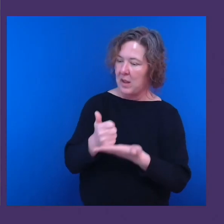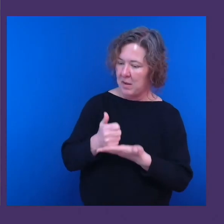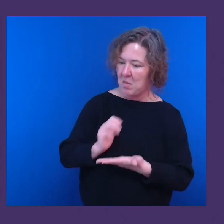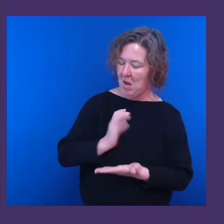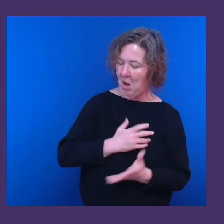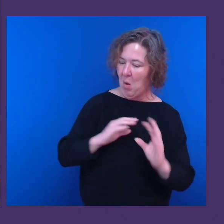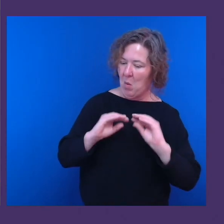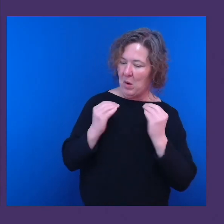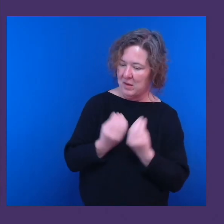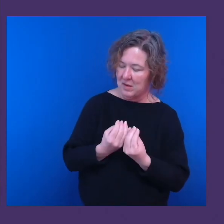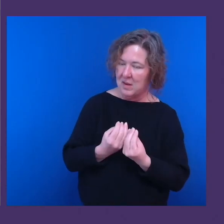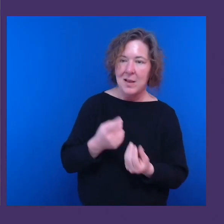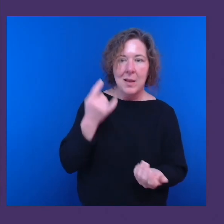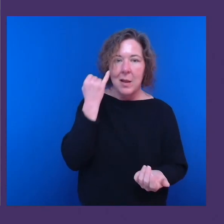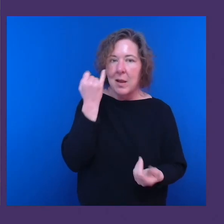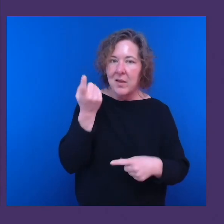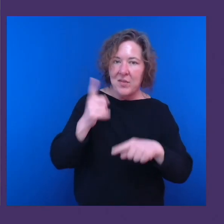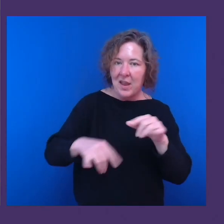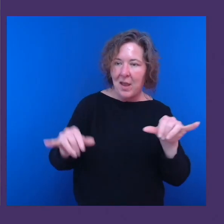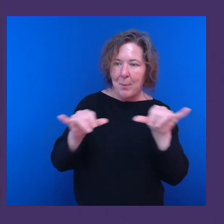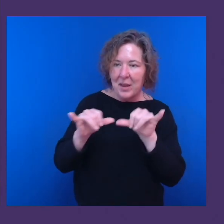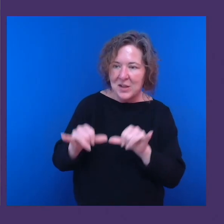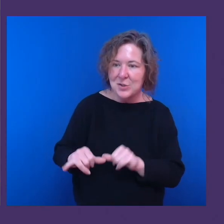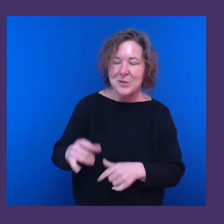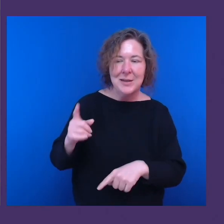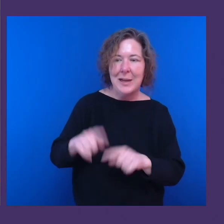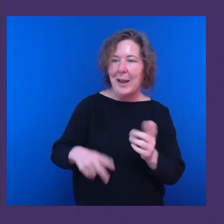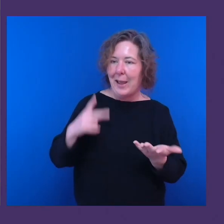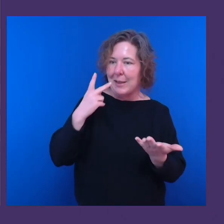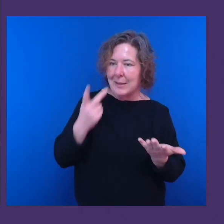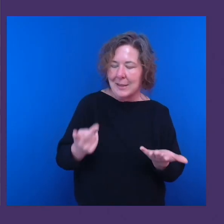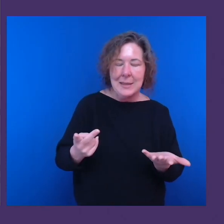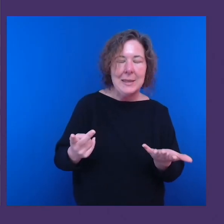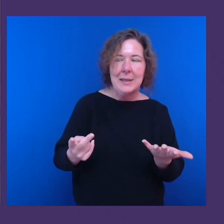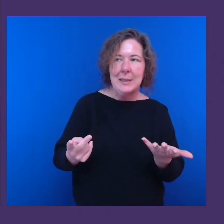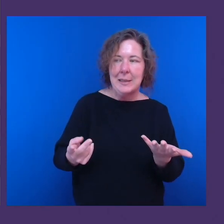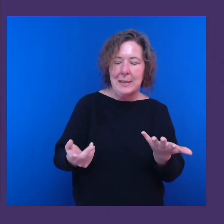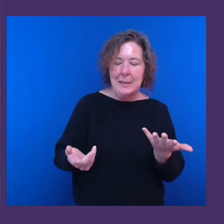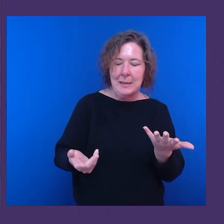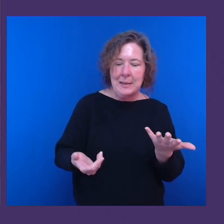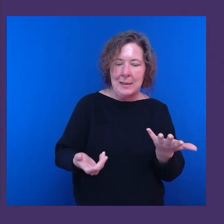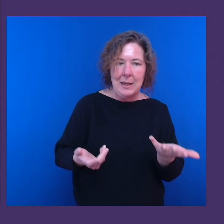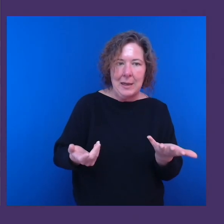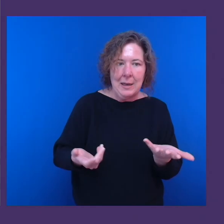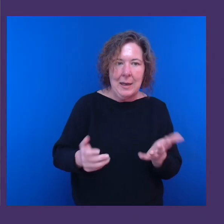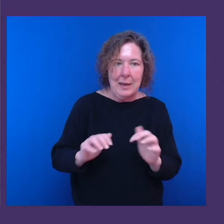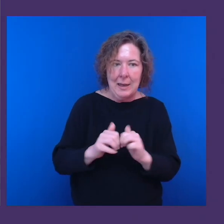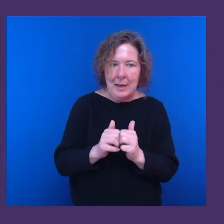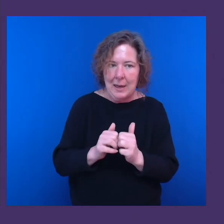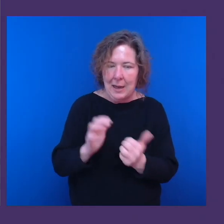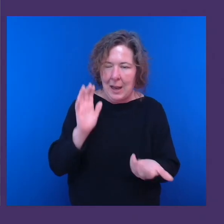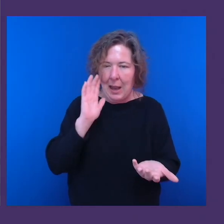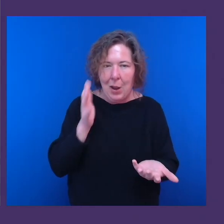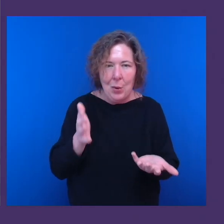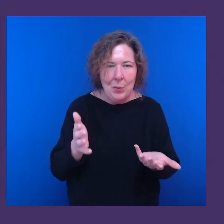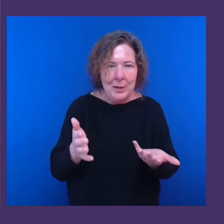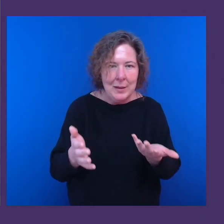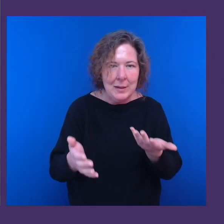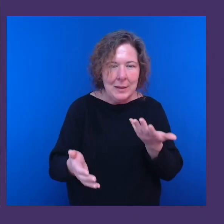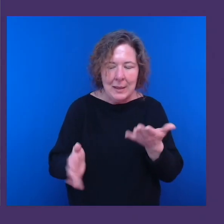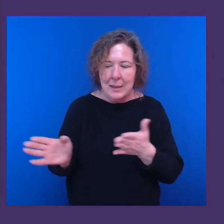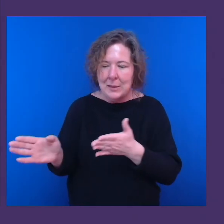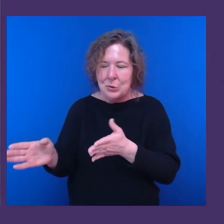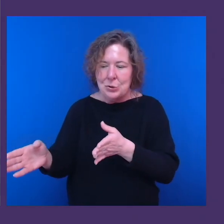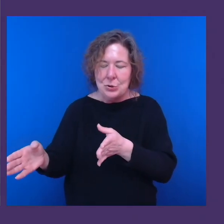because if you can't measure it, you can't really see how you're going to really shift